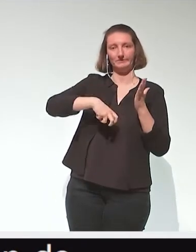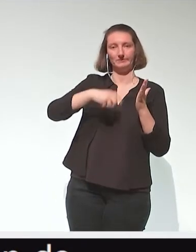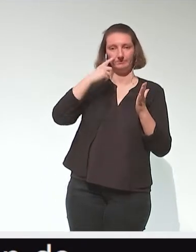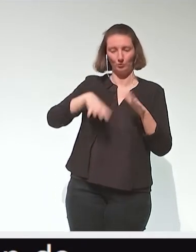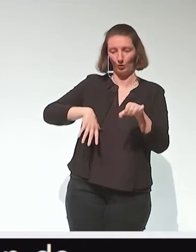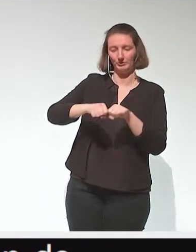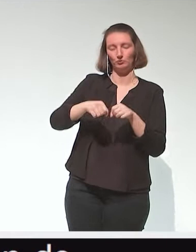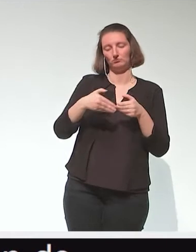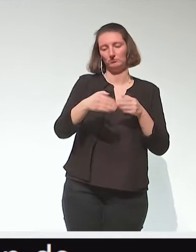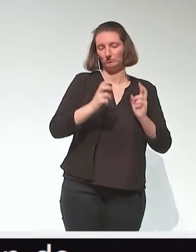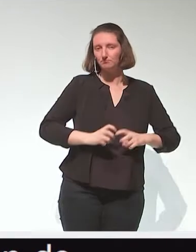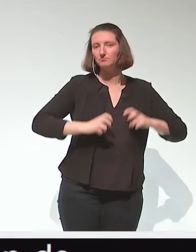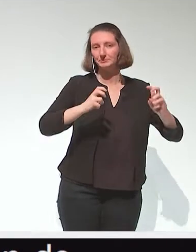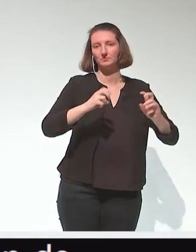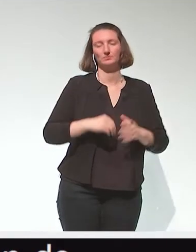we have a